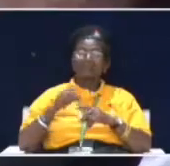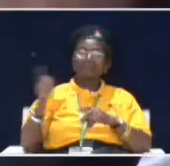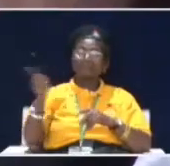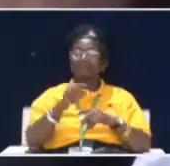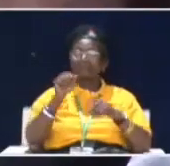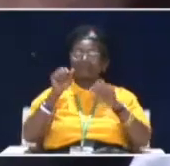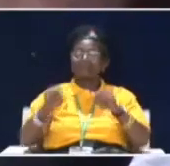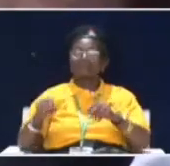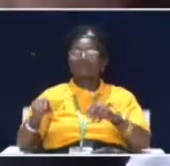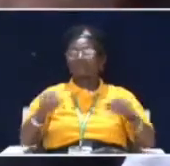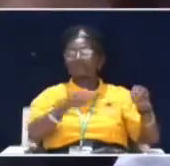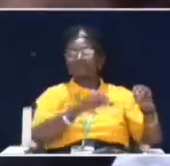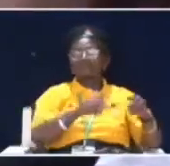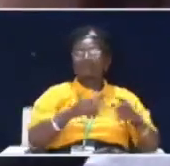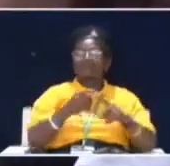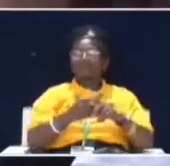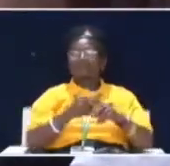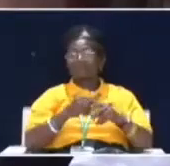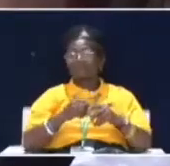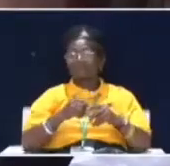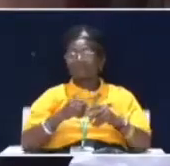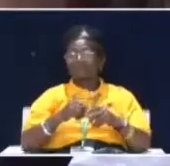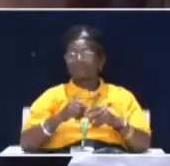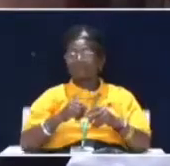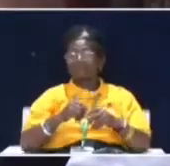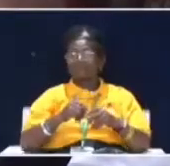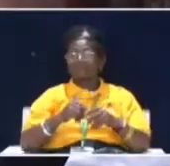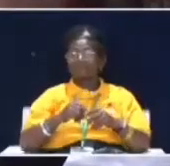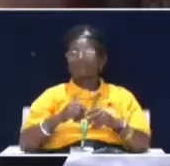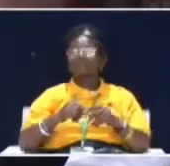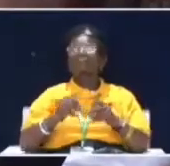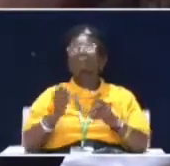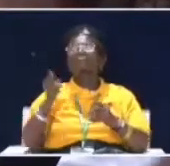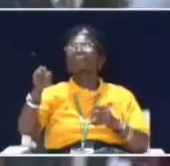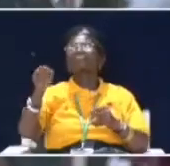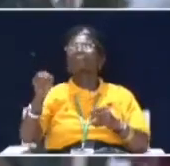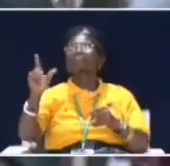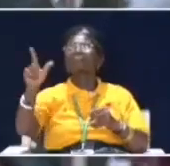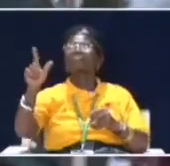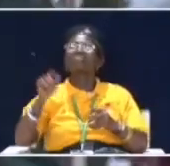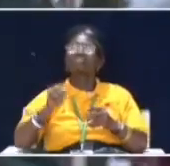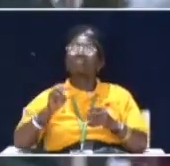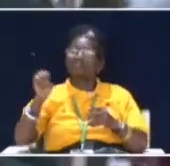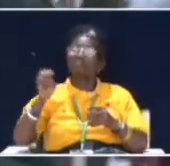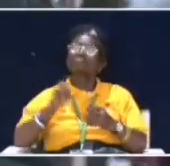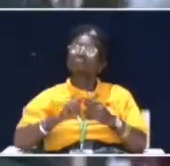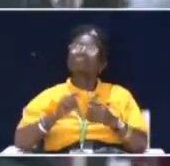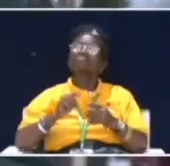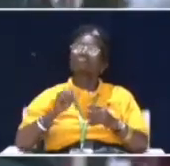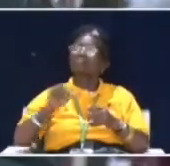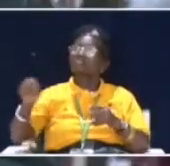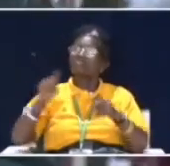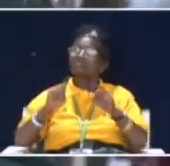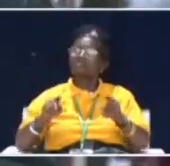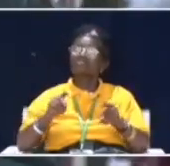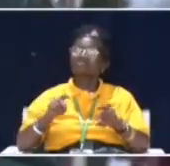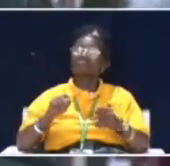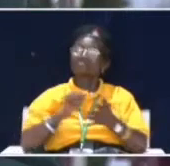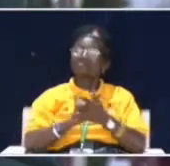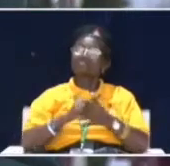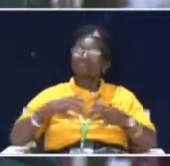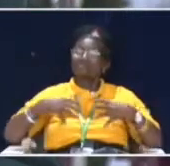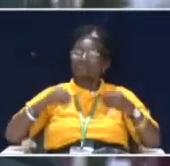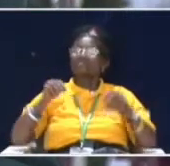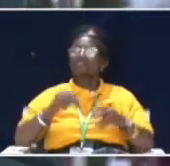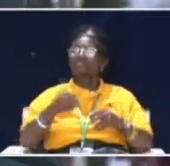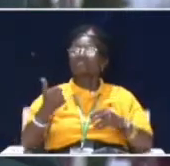from whole to a healing vessel, healing others. A ti le le mu o kuro ni ipo elara pipe lo si